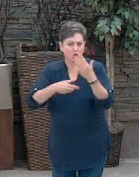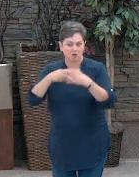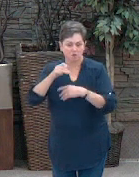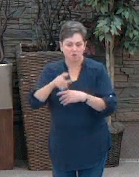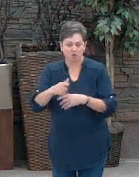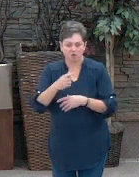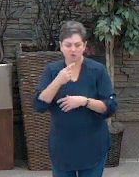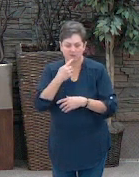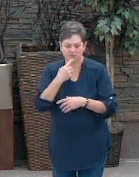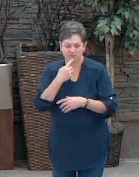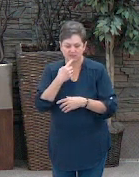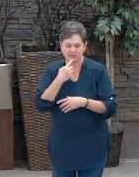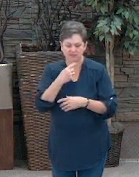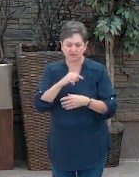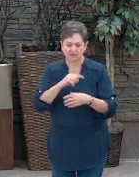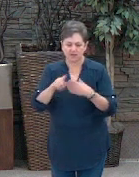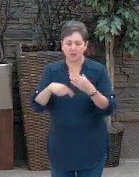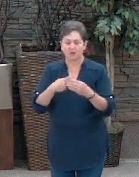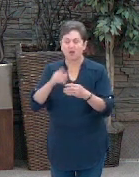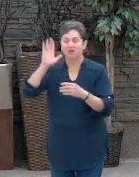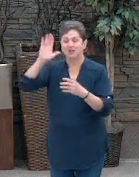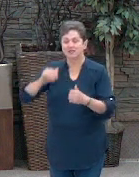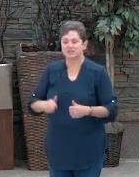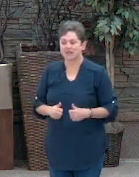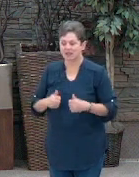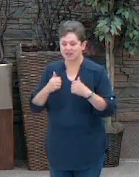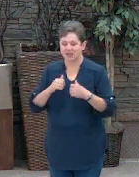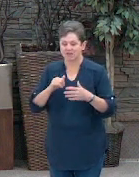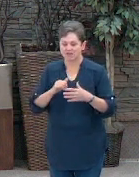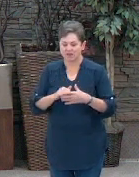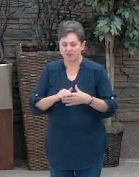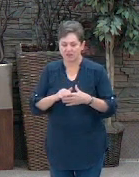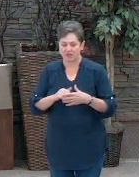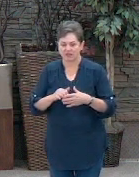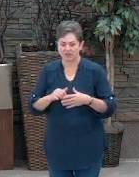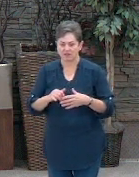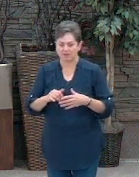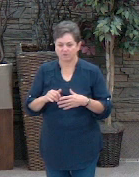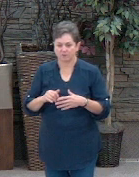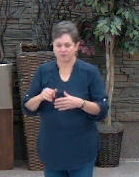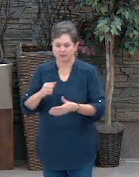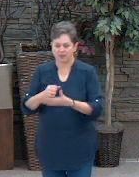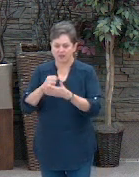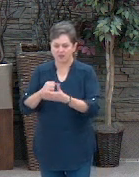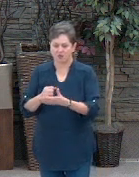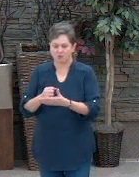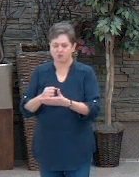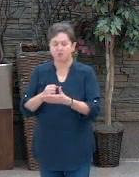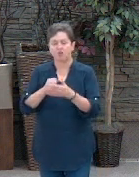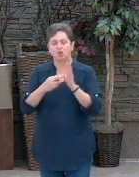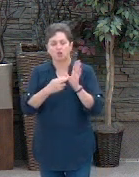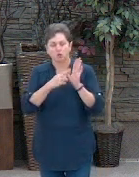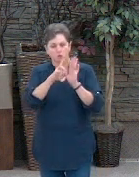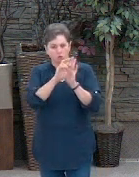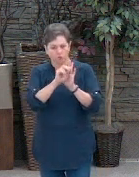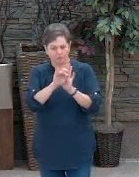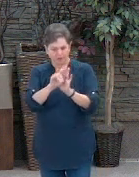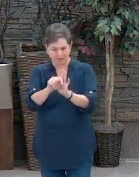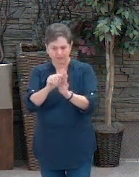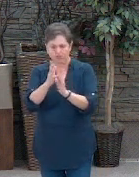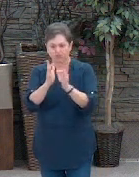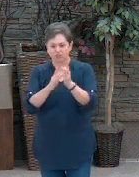has to say about his life that helped reflect Jesus to the